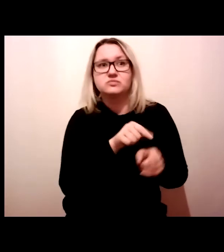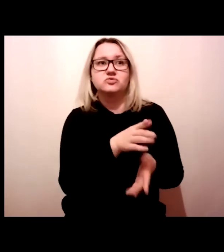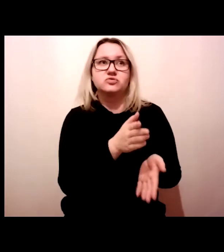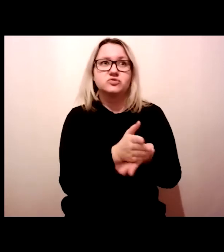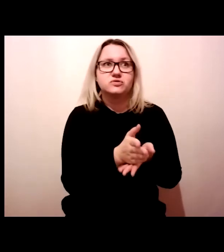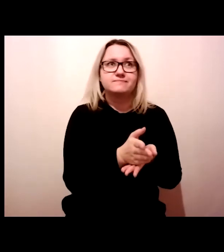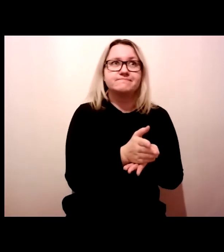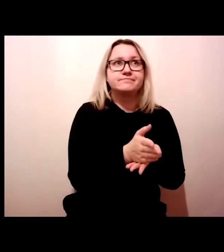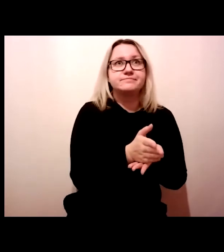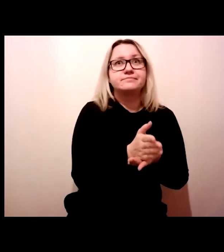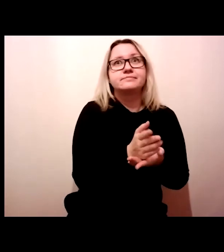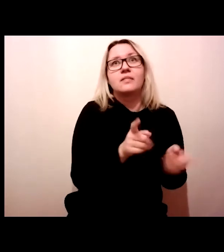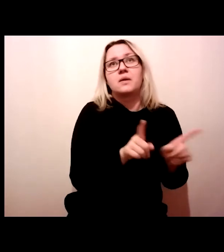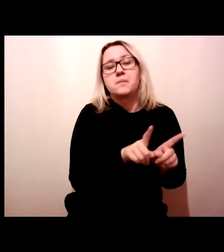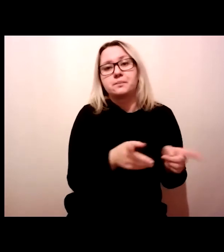children, tokia